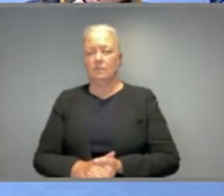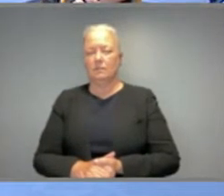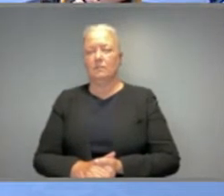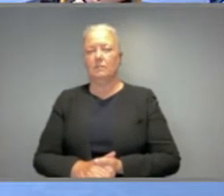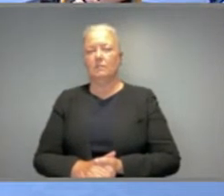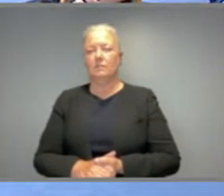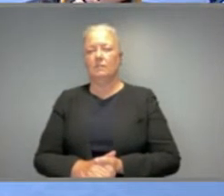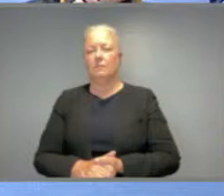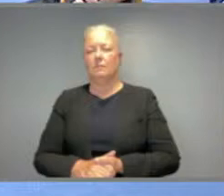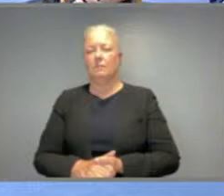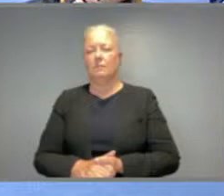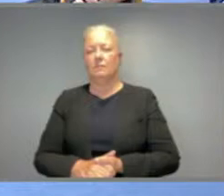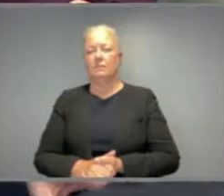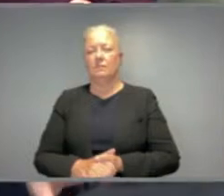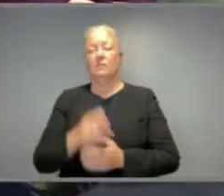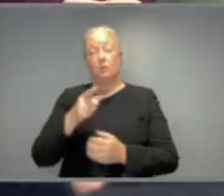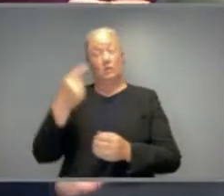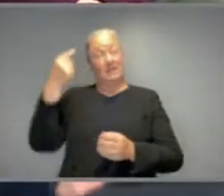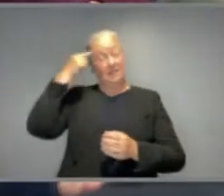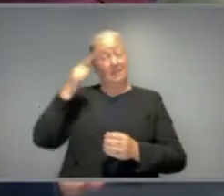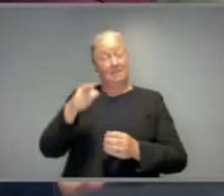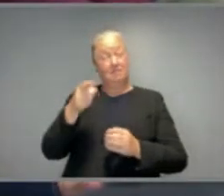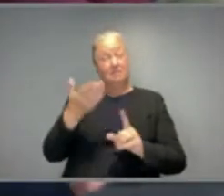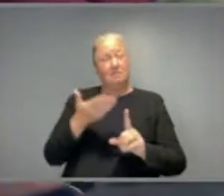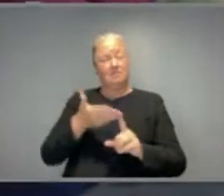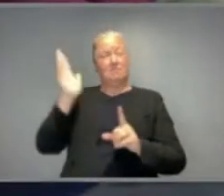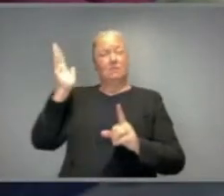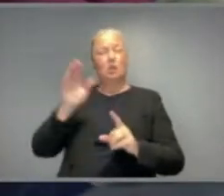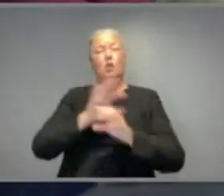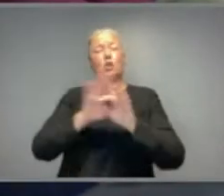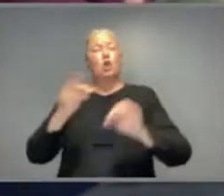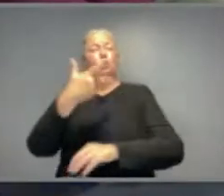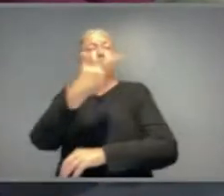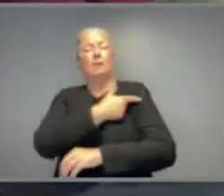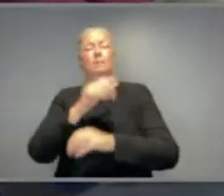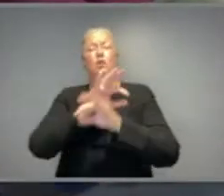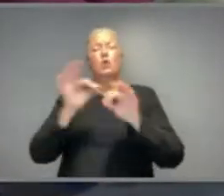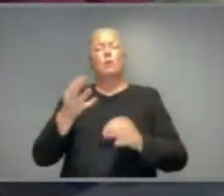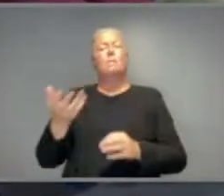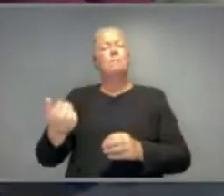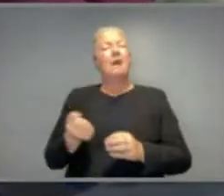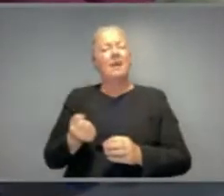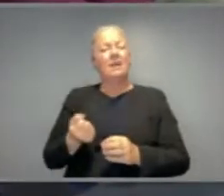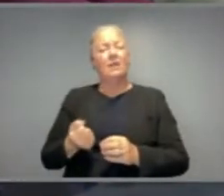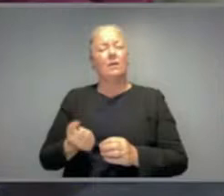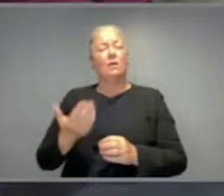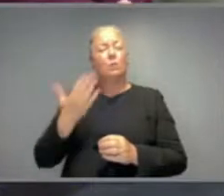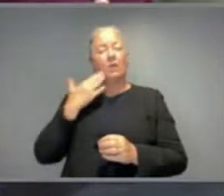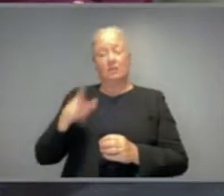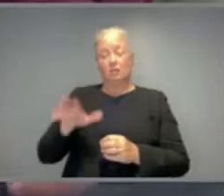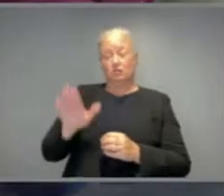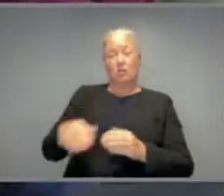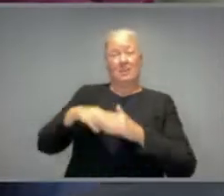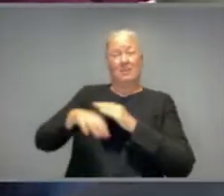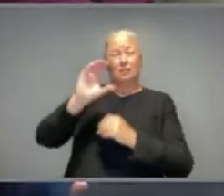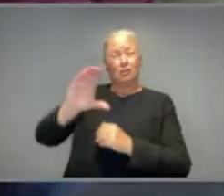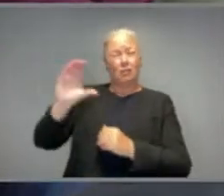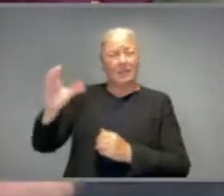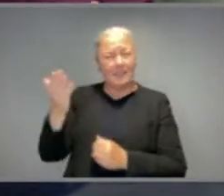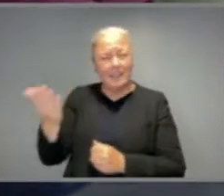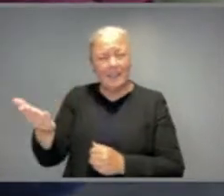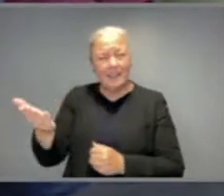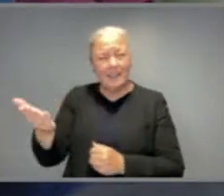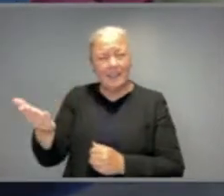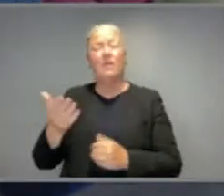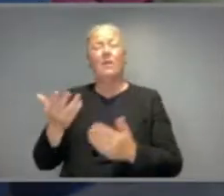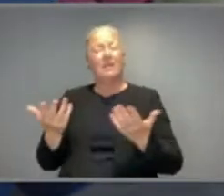that big a departure from the no jab, no pay for parents when you've got a kid in childcare, or to get family tax benefit A, you've